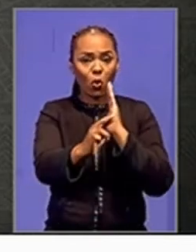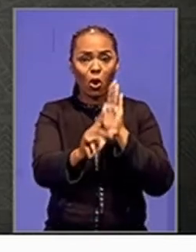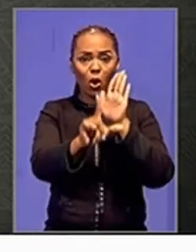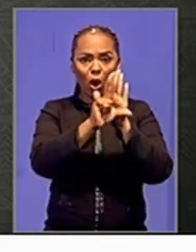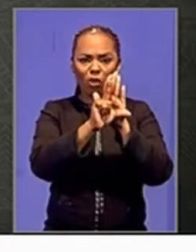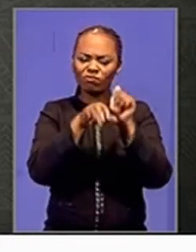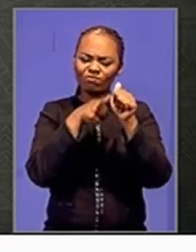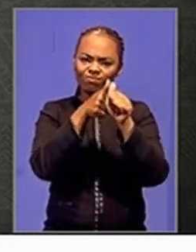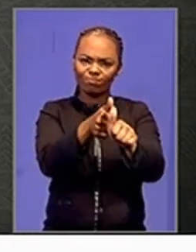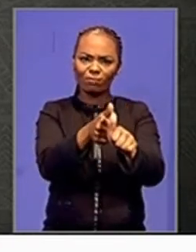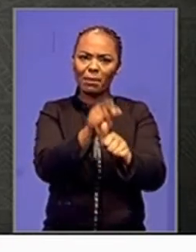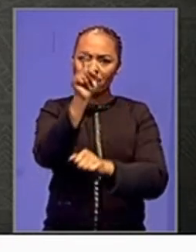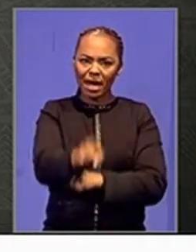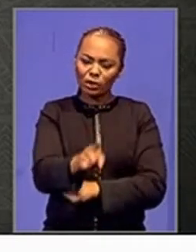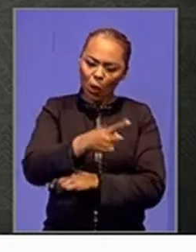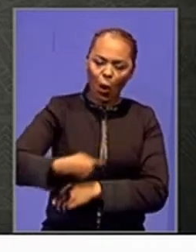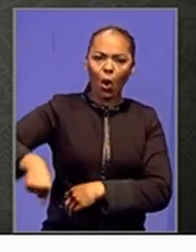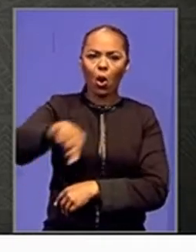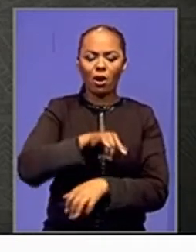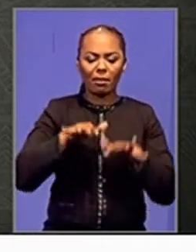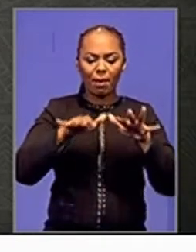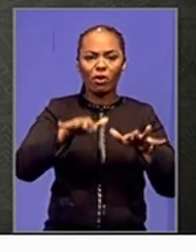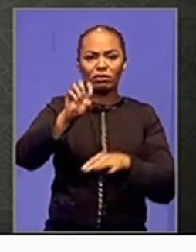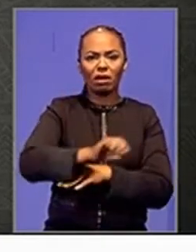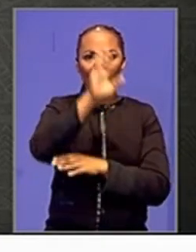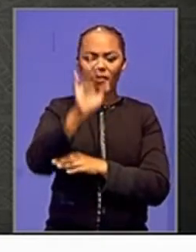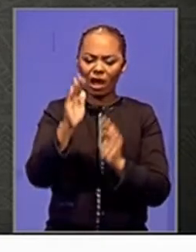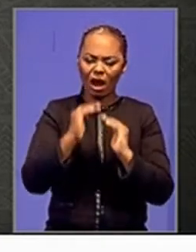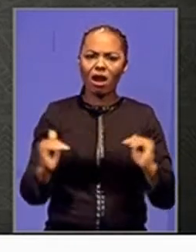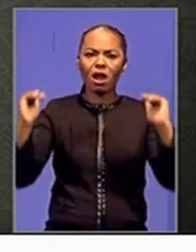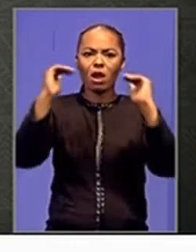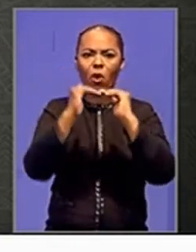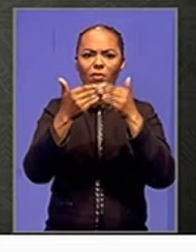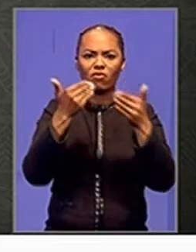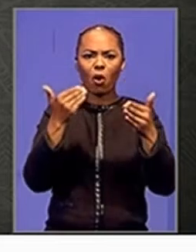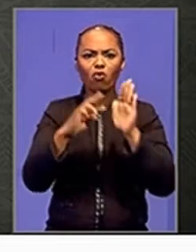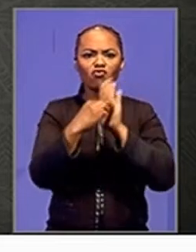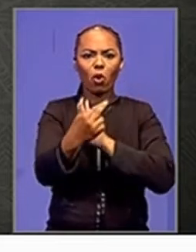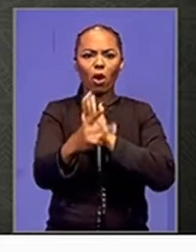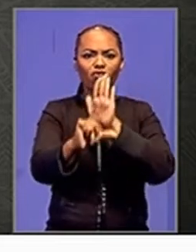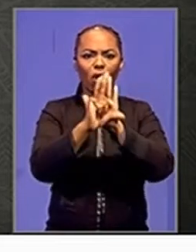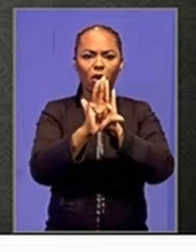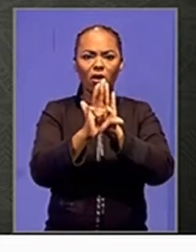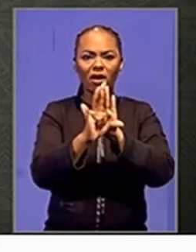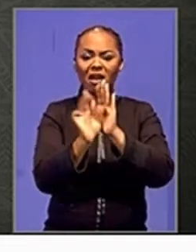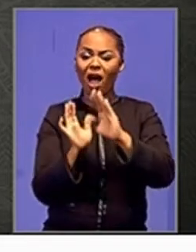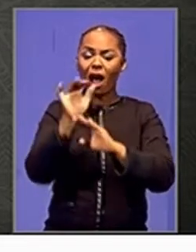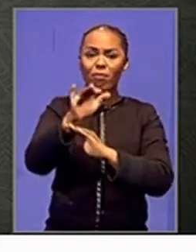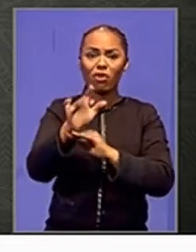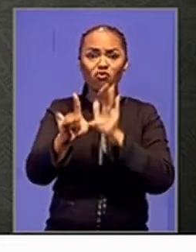upheld. All citizens of this country are equal before the rule of law. No one is above the